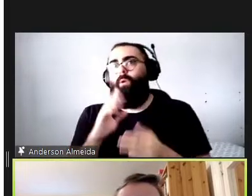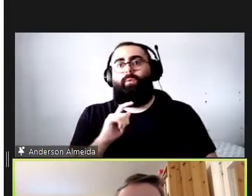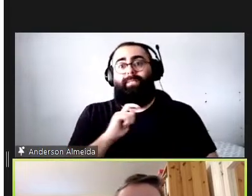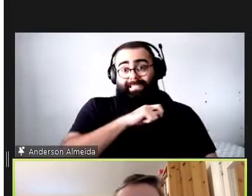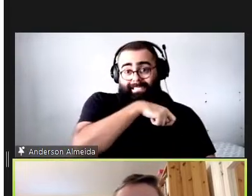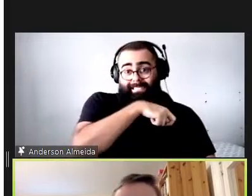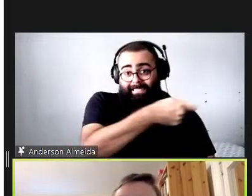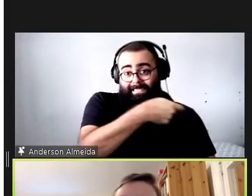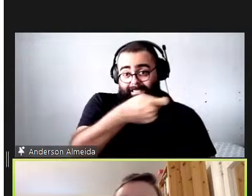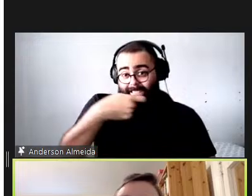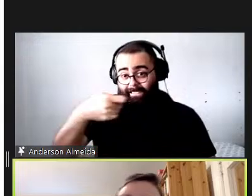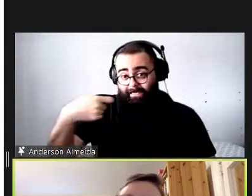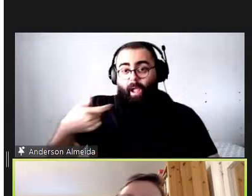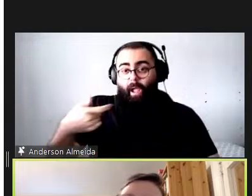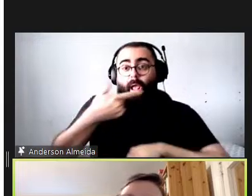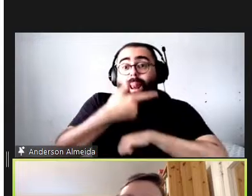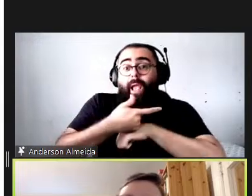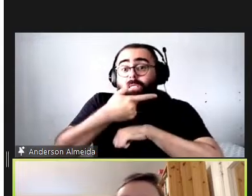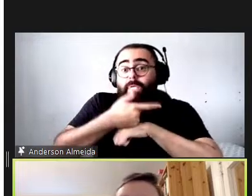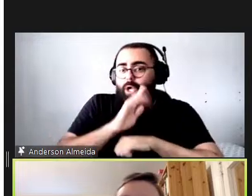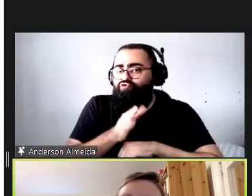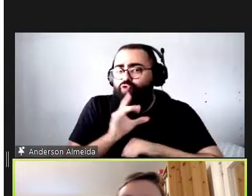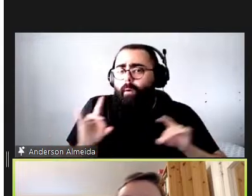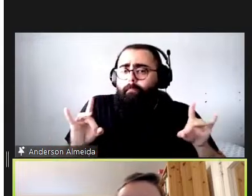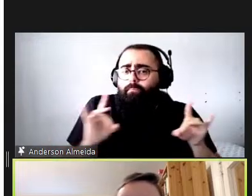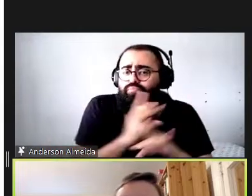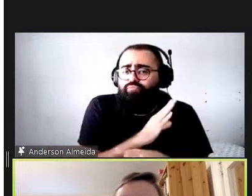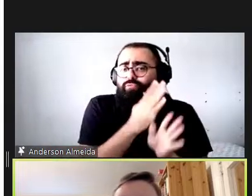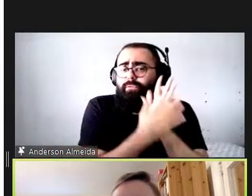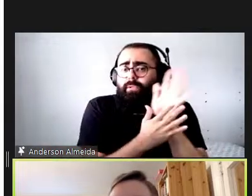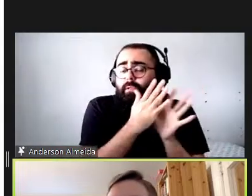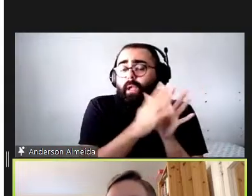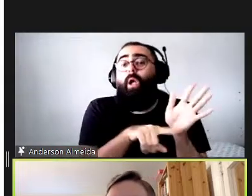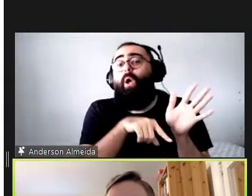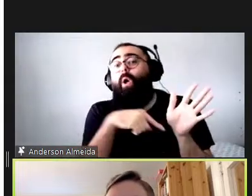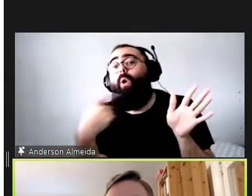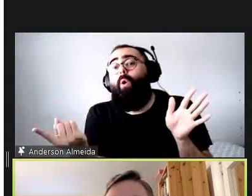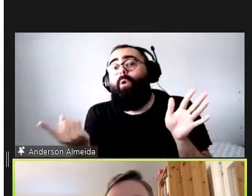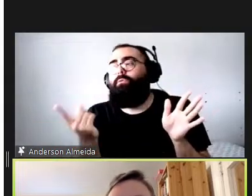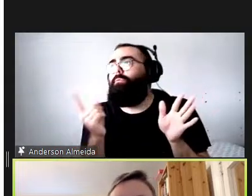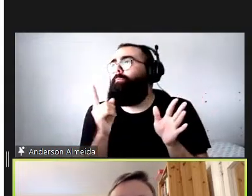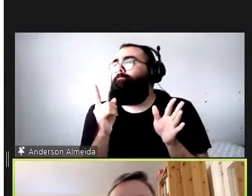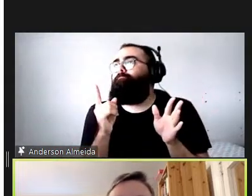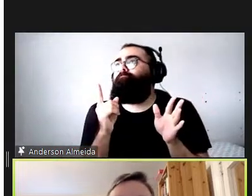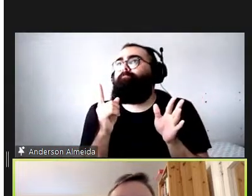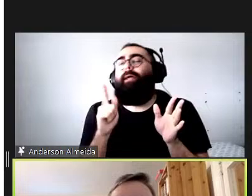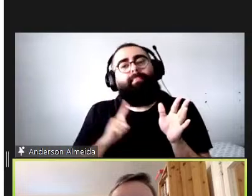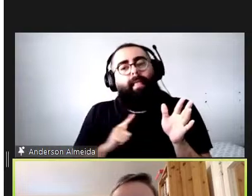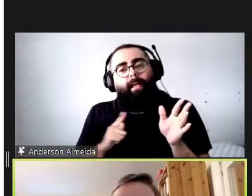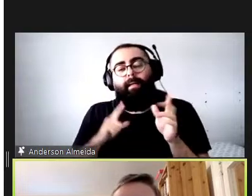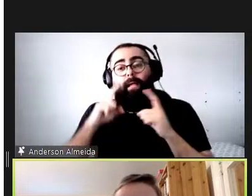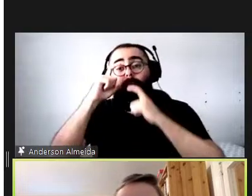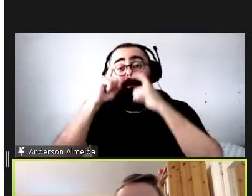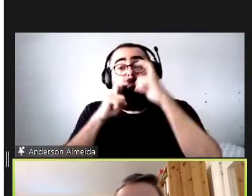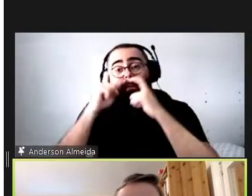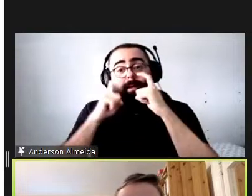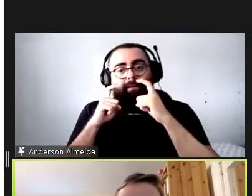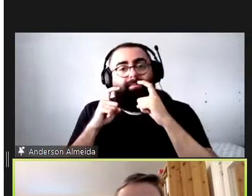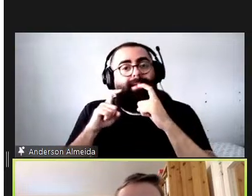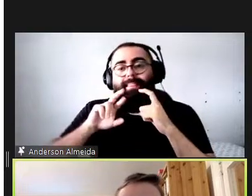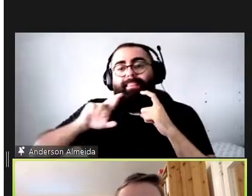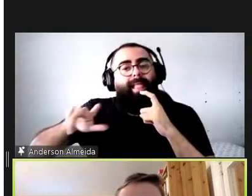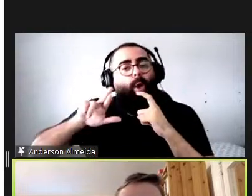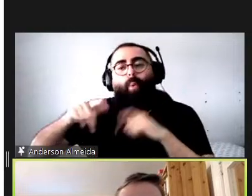signs in signed languages and non-lexical manual gestures can be influenced